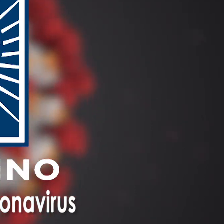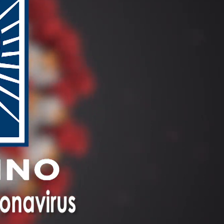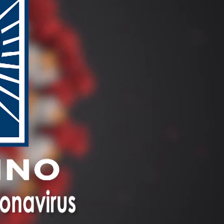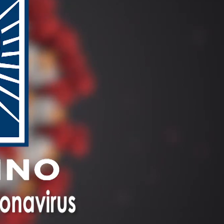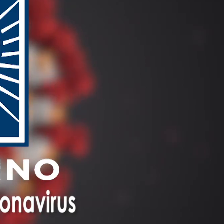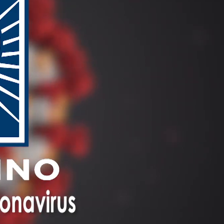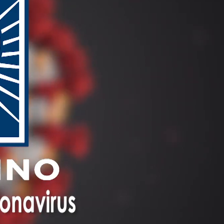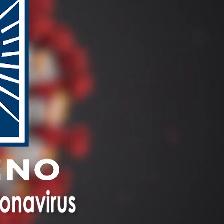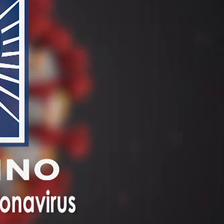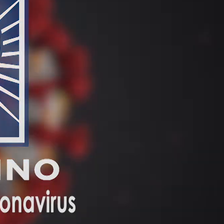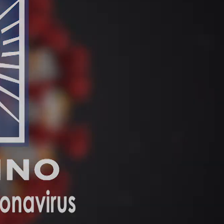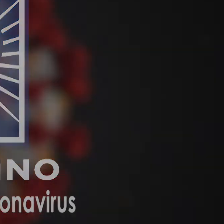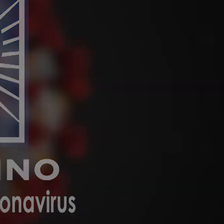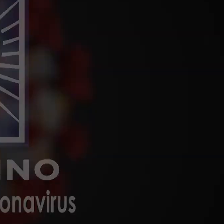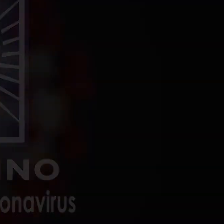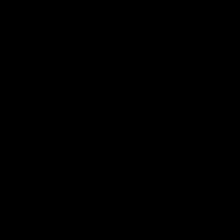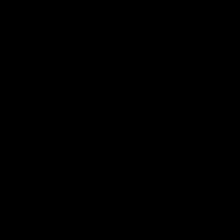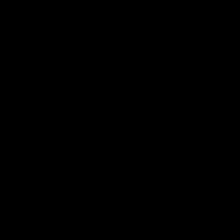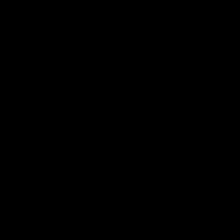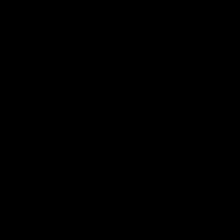cupertino.org/coronavirus.